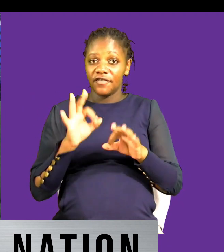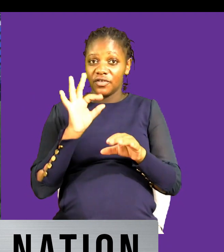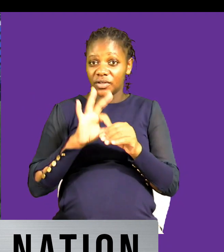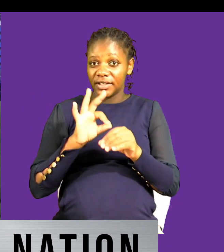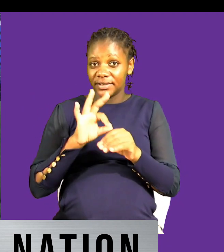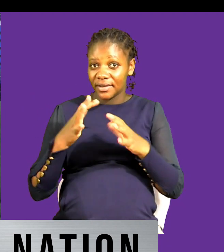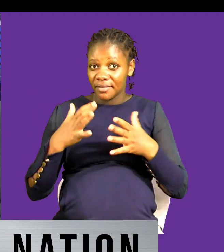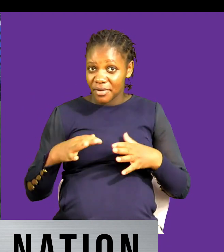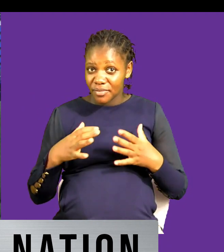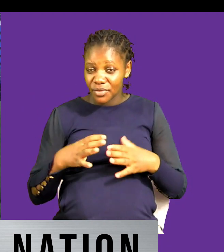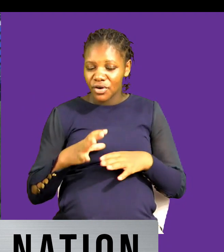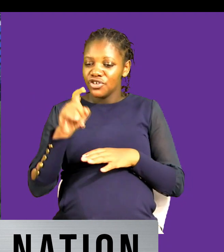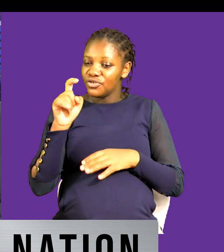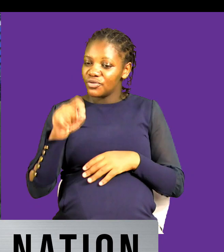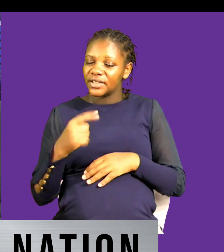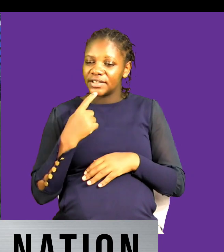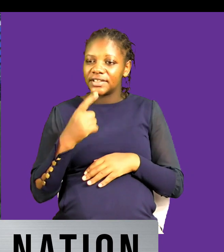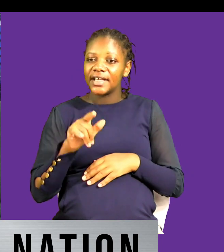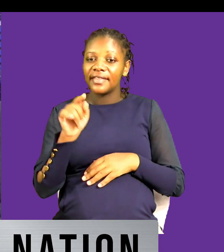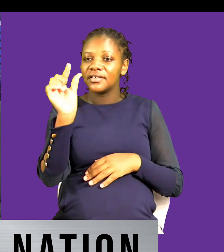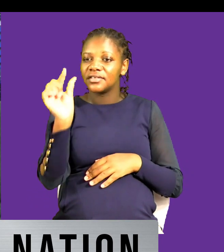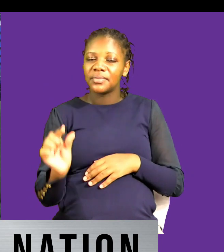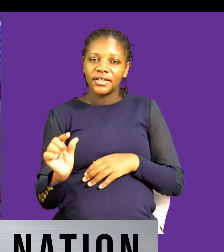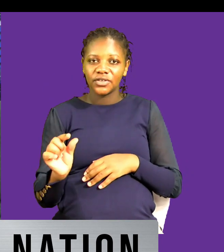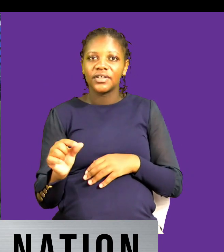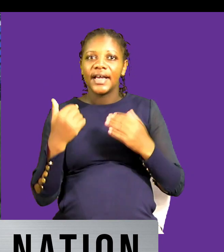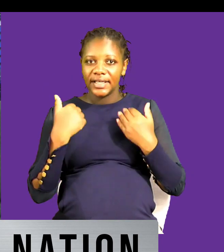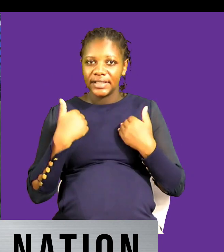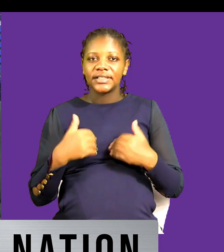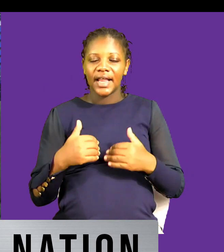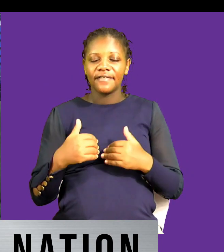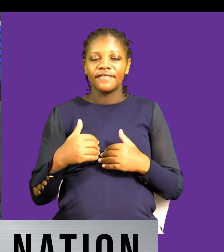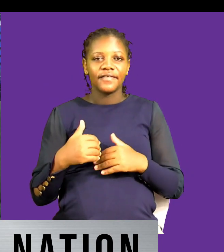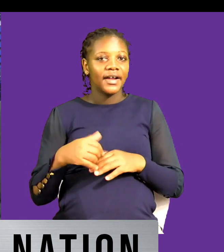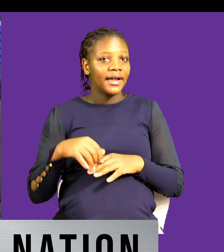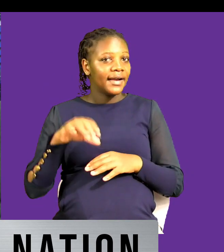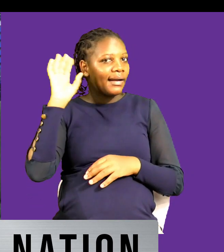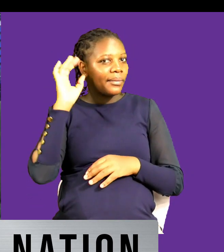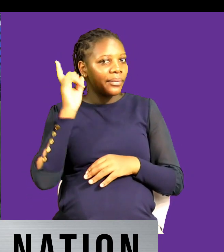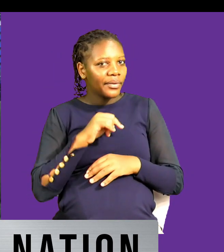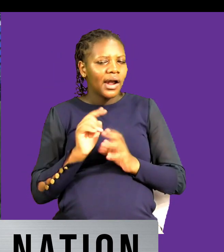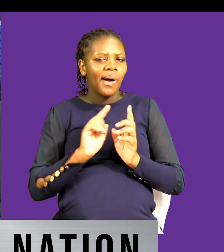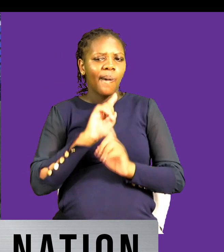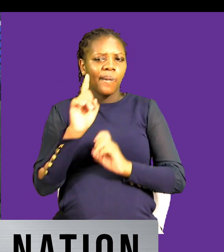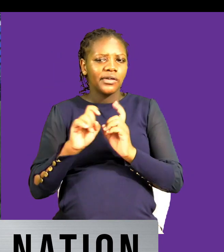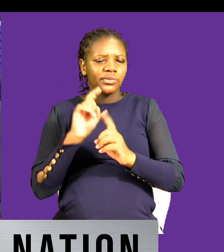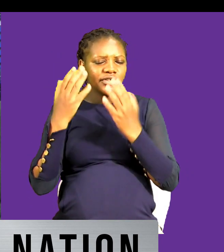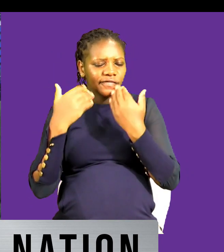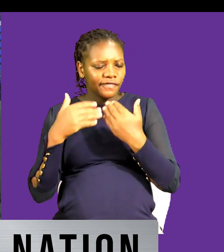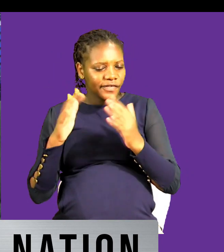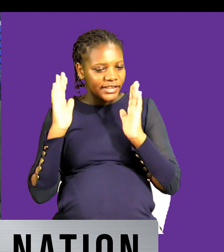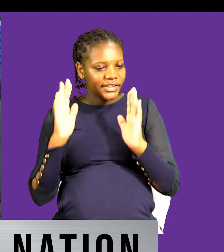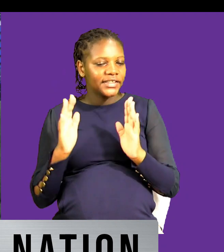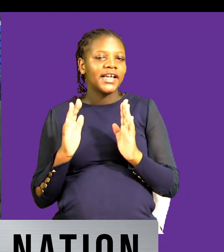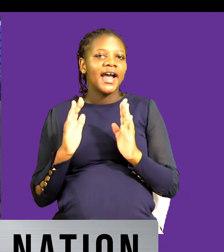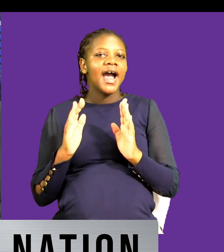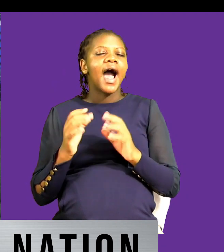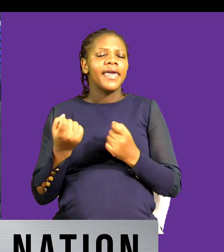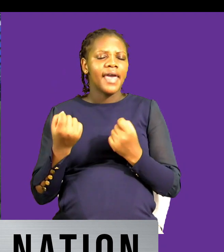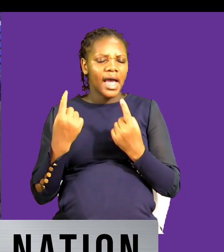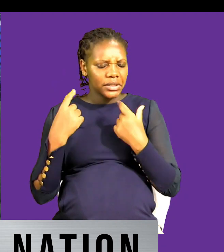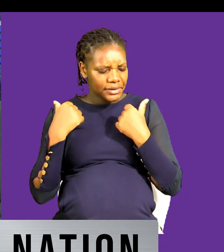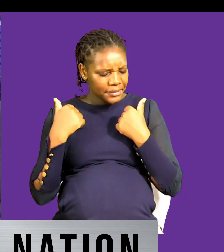people, you must say that this person, I have listened to him, I have asked him questions or her, I have listened to what they're